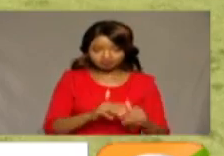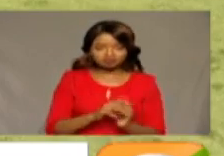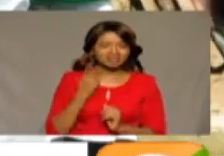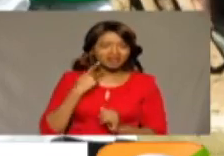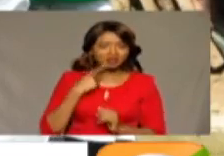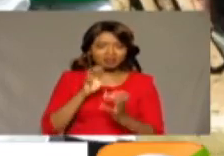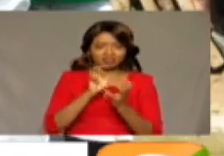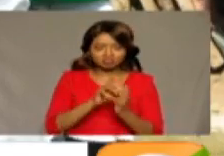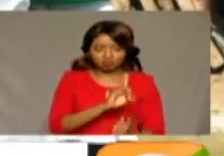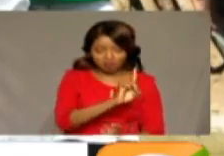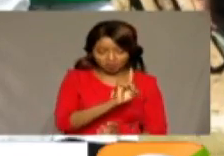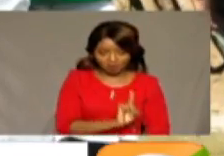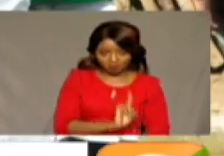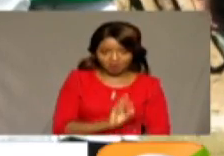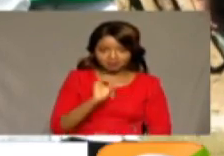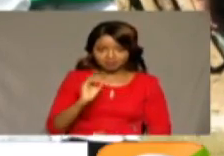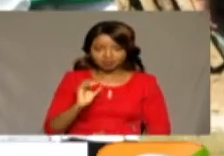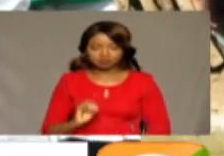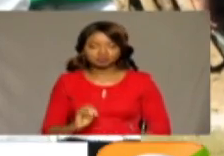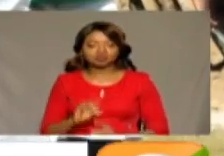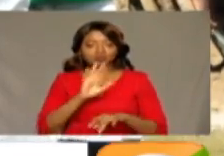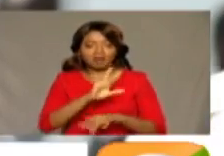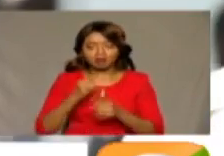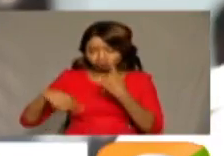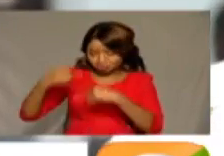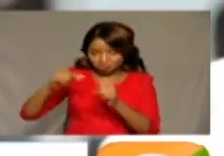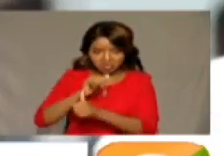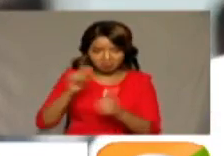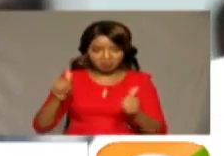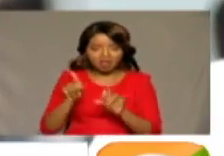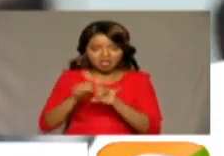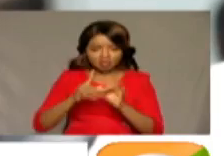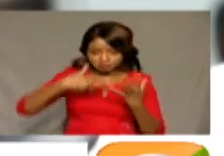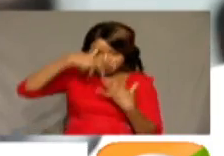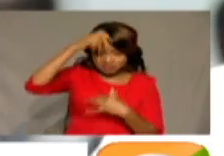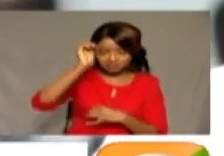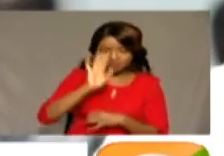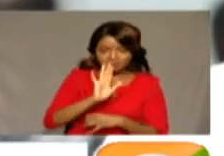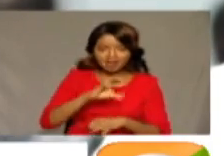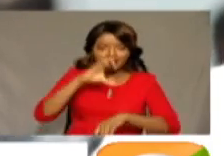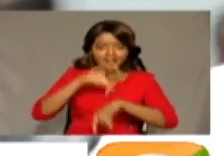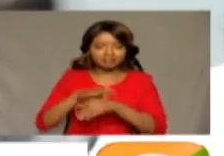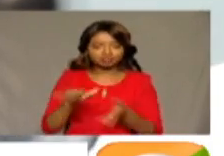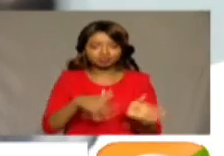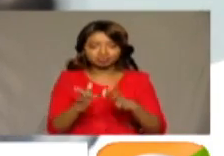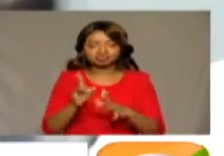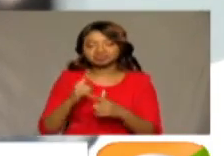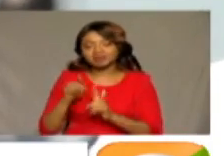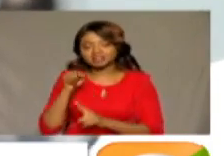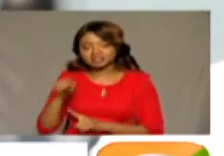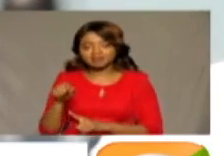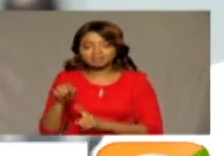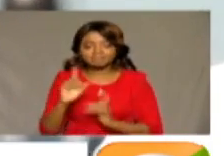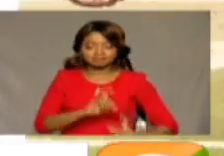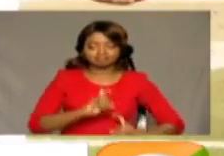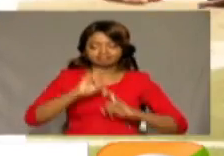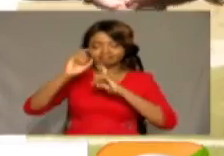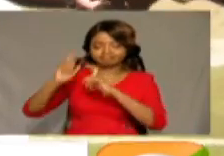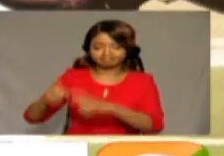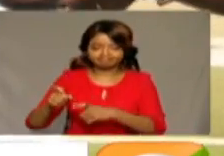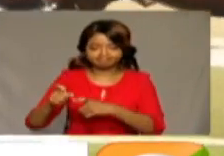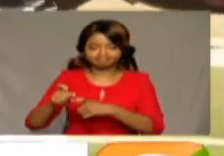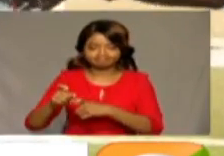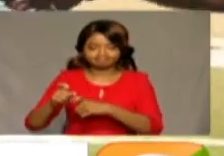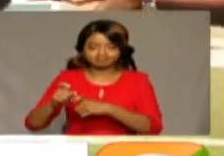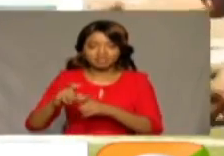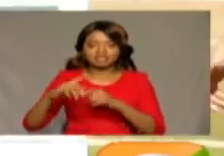Kariobangi Sharks by a goal each. The tactician upstaged KCB Otieno Zico in the voting and was awarded with a personalized